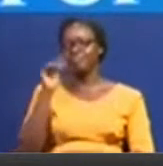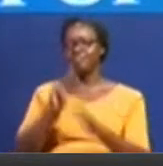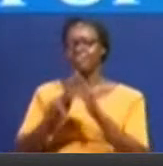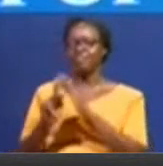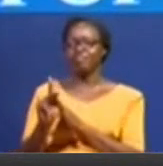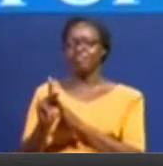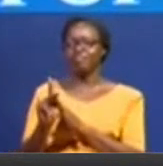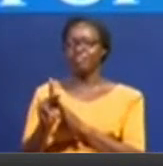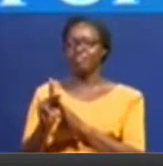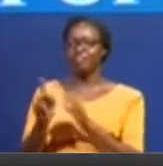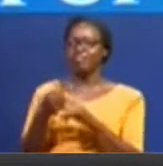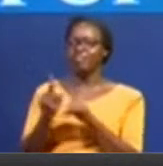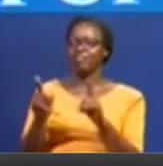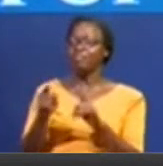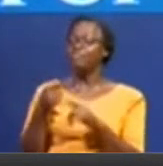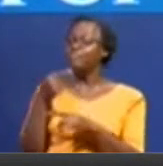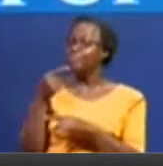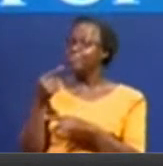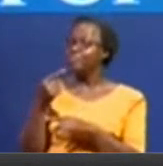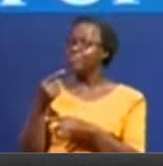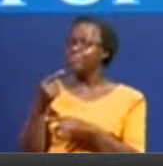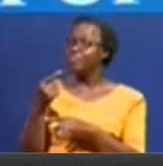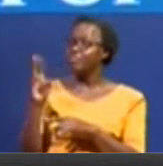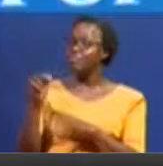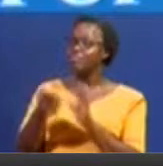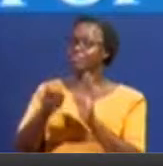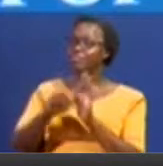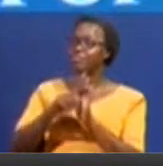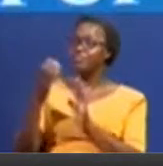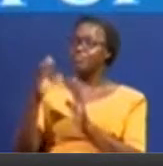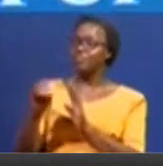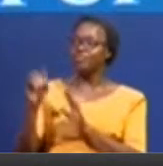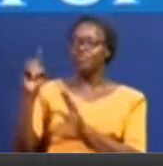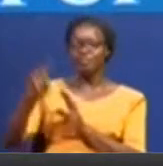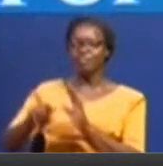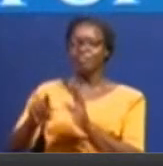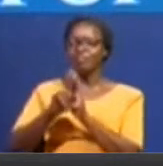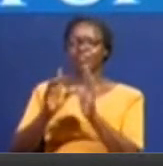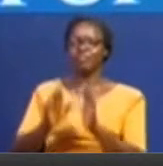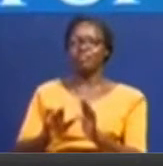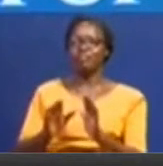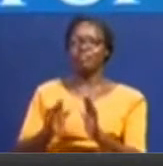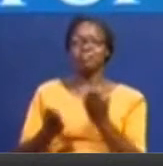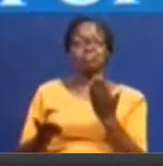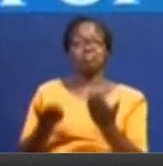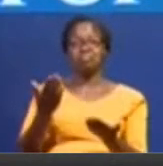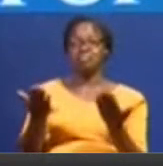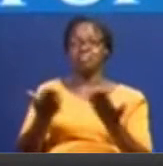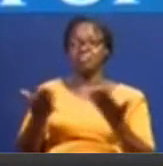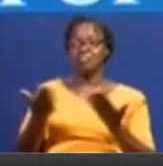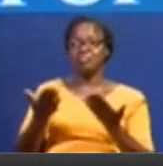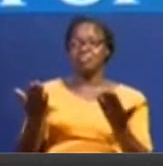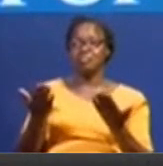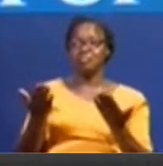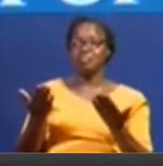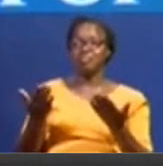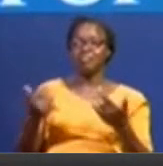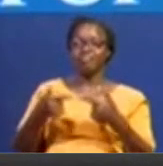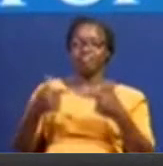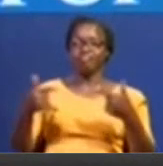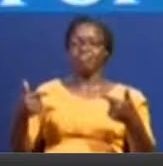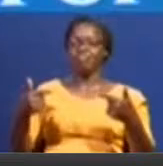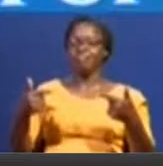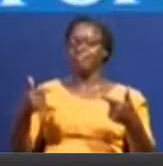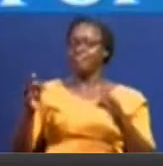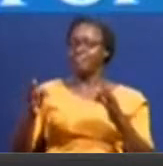profession. However, like you have said, there's no requirement that the CEO must be a lawyer. Maybe that is where we need to make the distinction. If